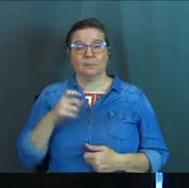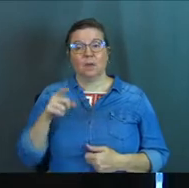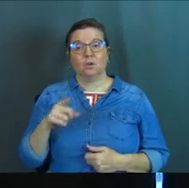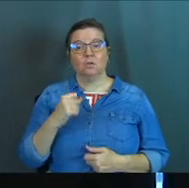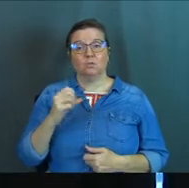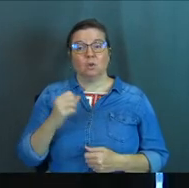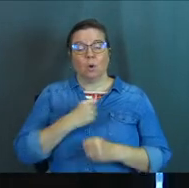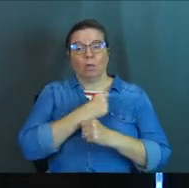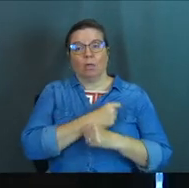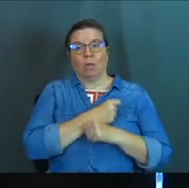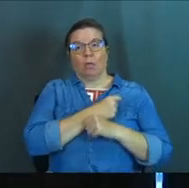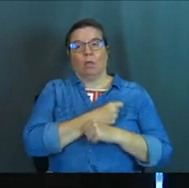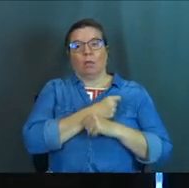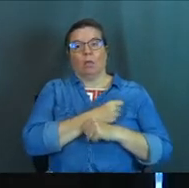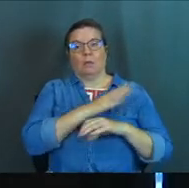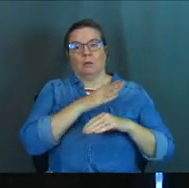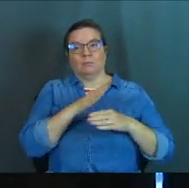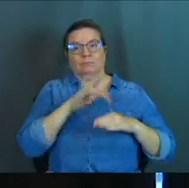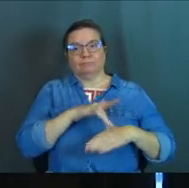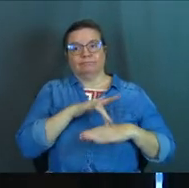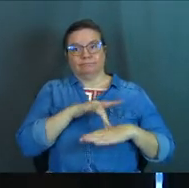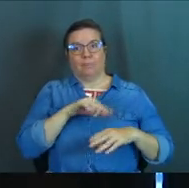Because you're so bound up in you.